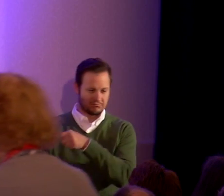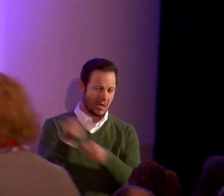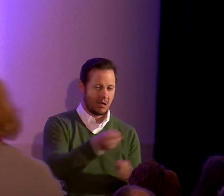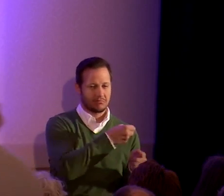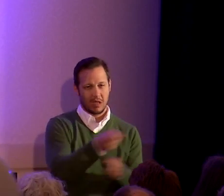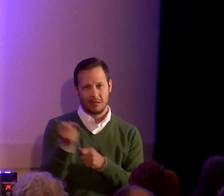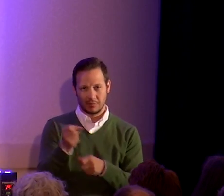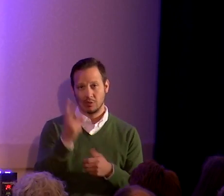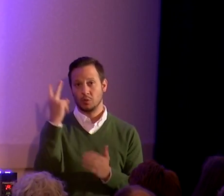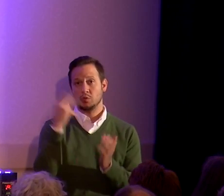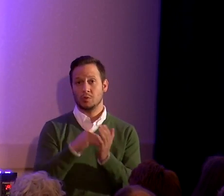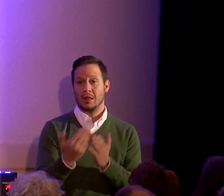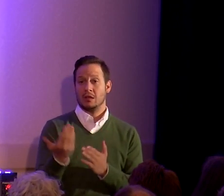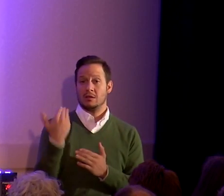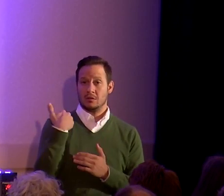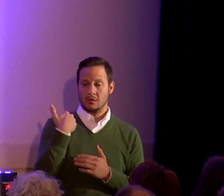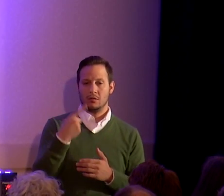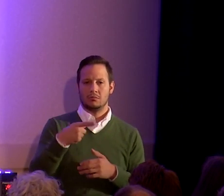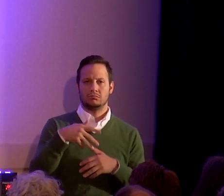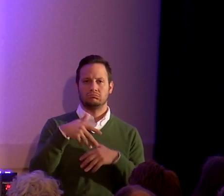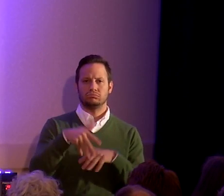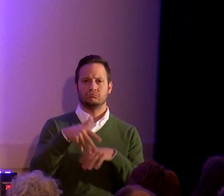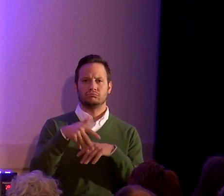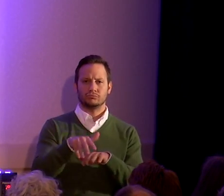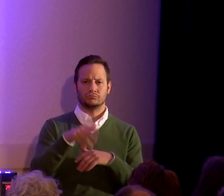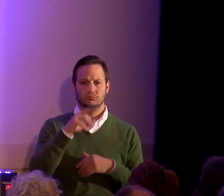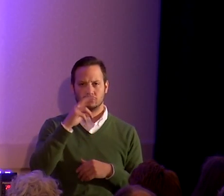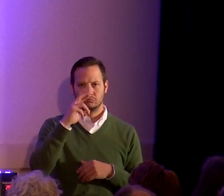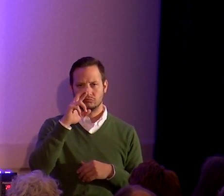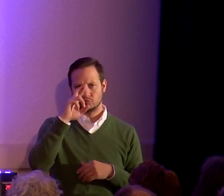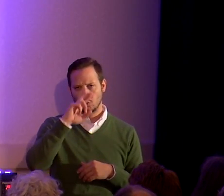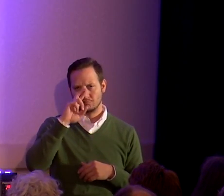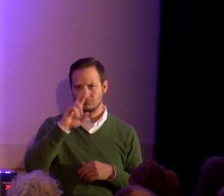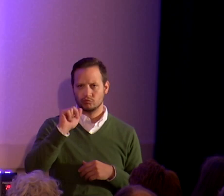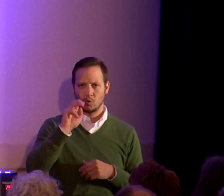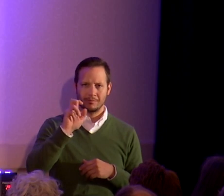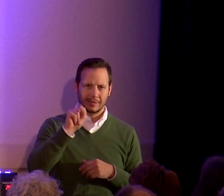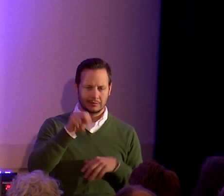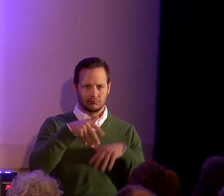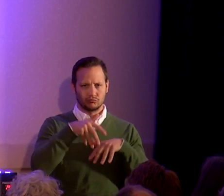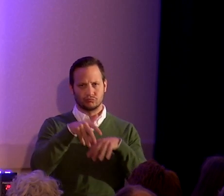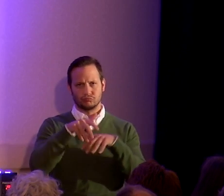ago, Roman legionaries marching across the plains of Europe and